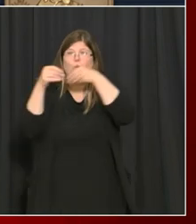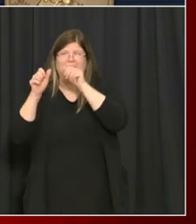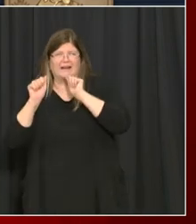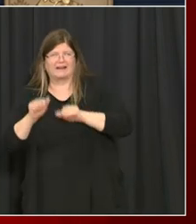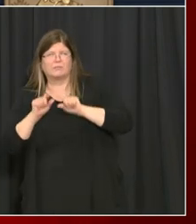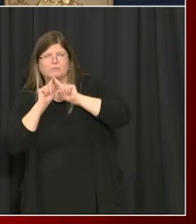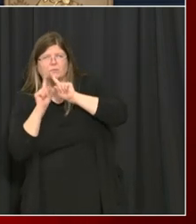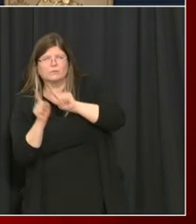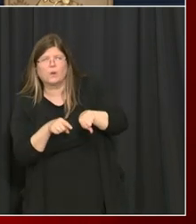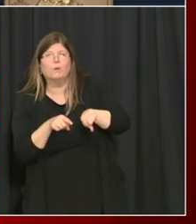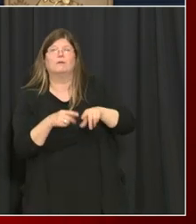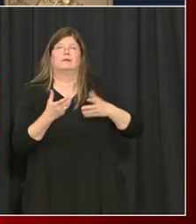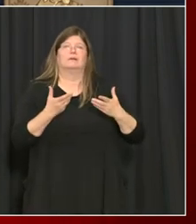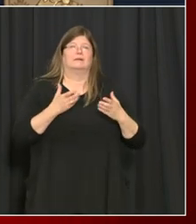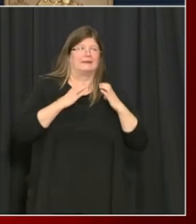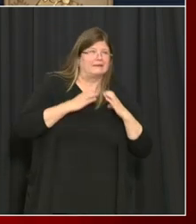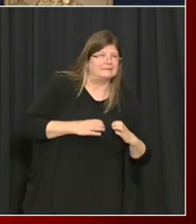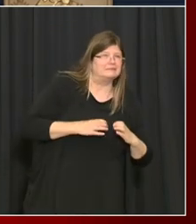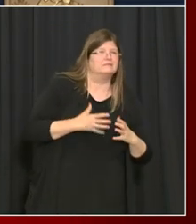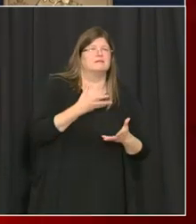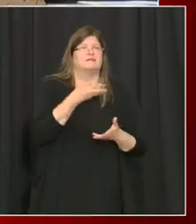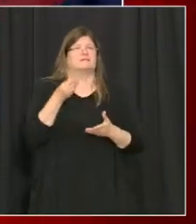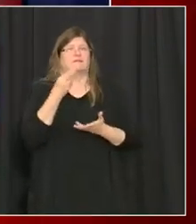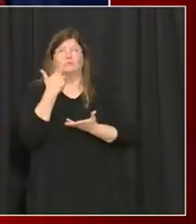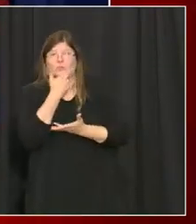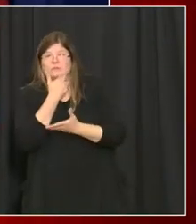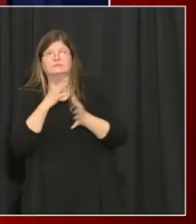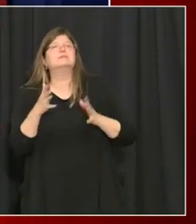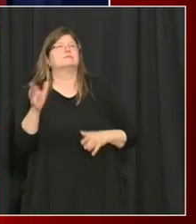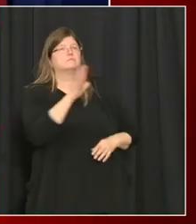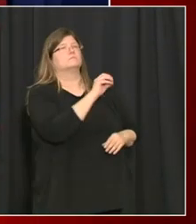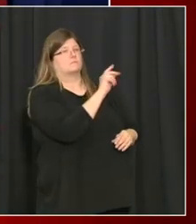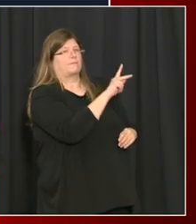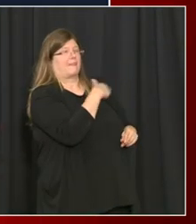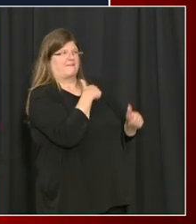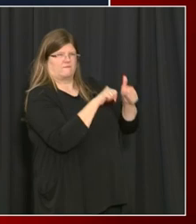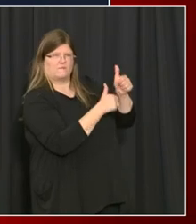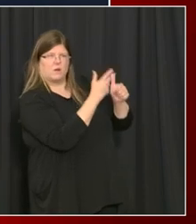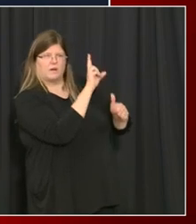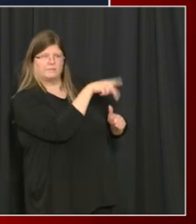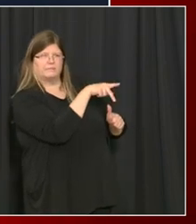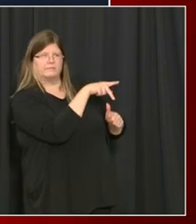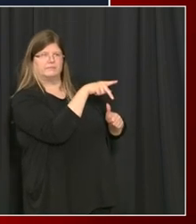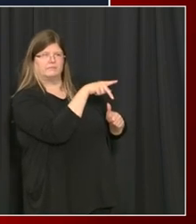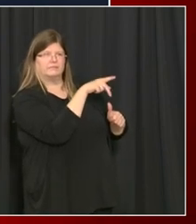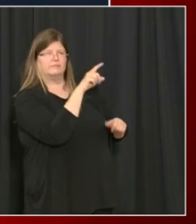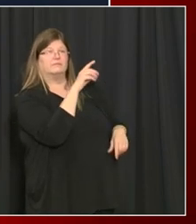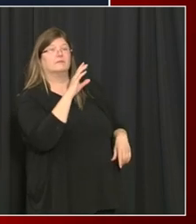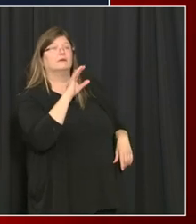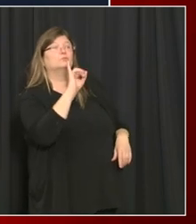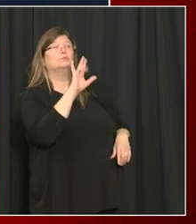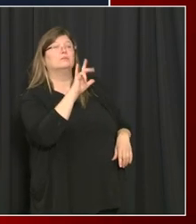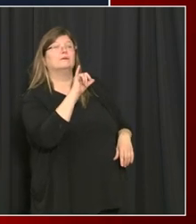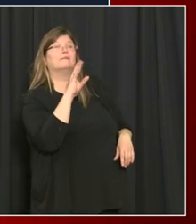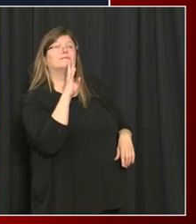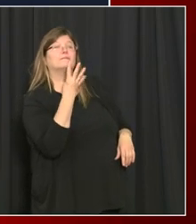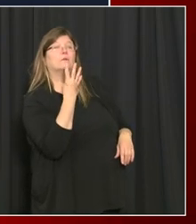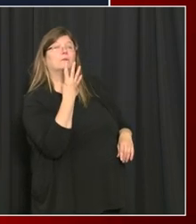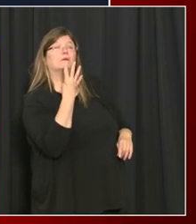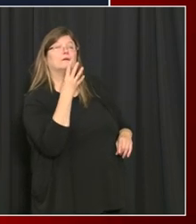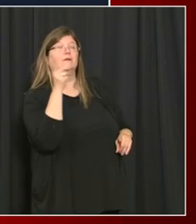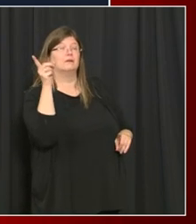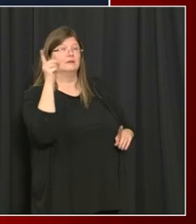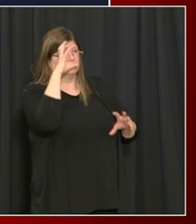citizens. Yes. I wanted to follow up on what Paul was asking about the 4th of July. So President Trump is